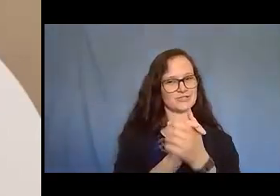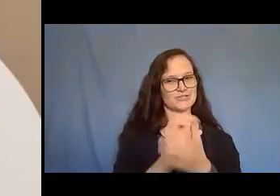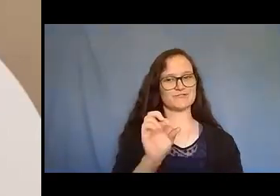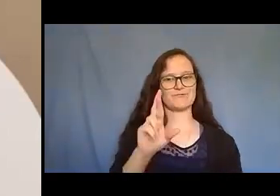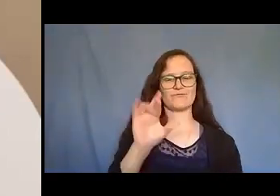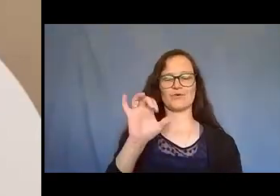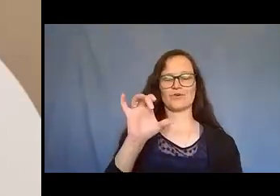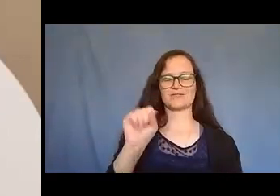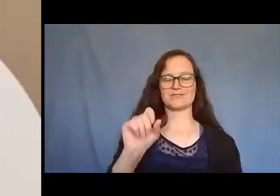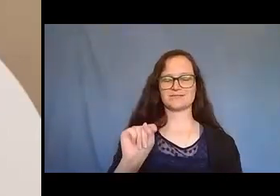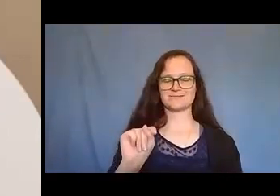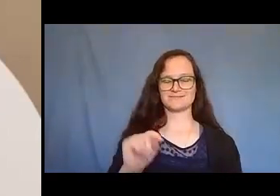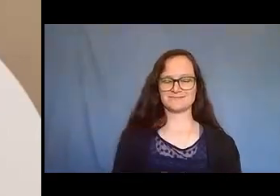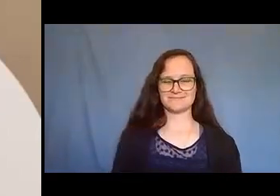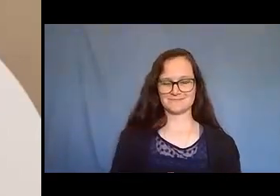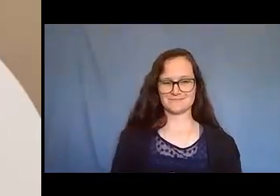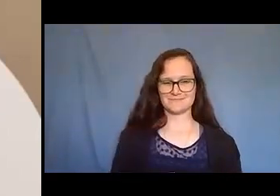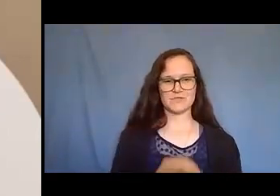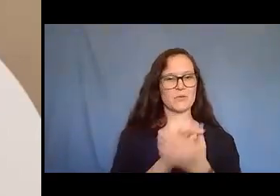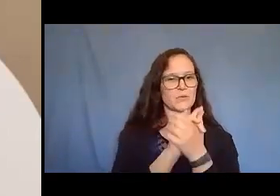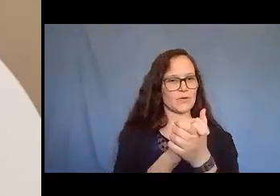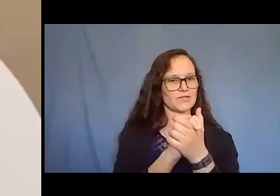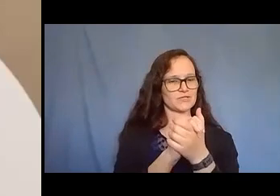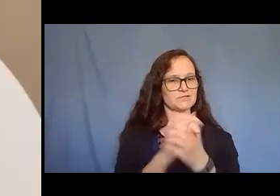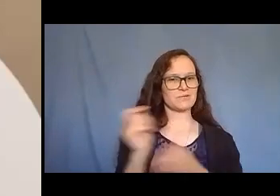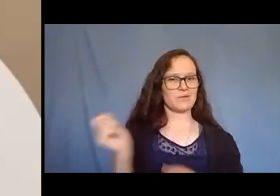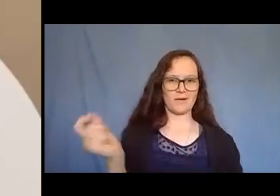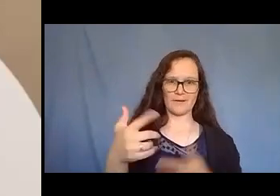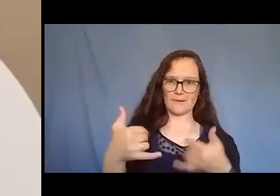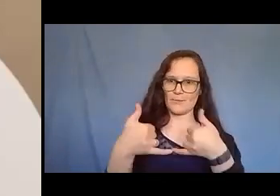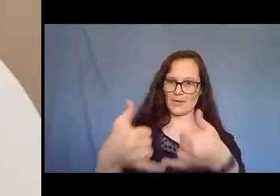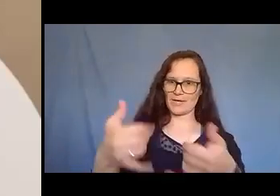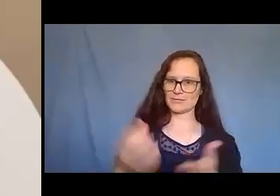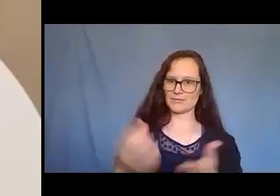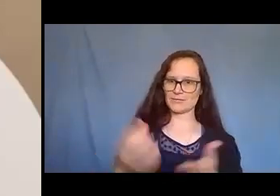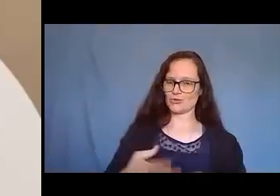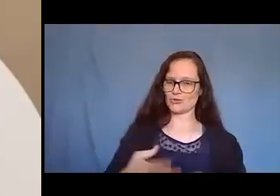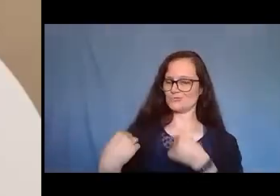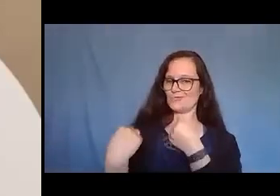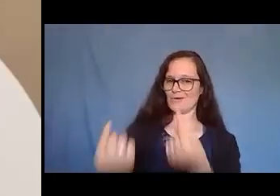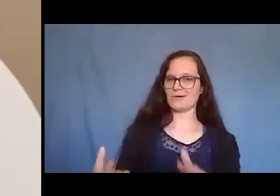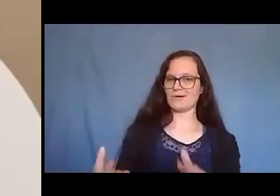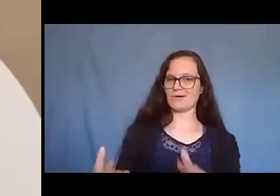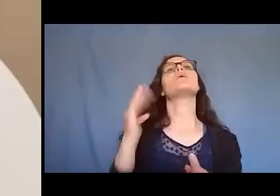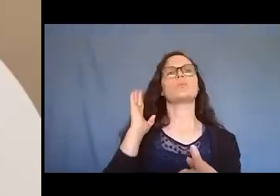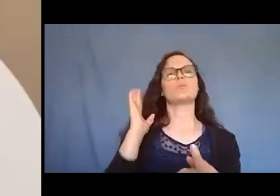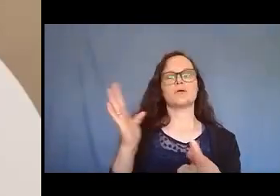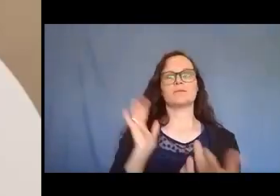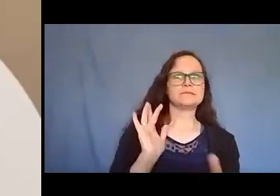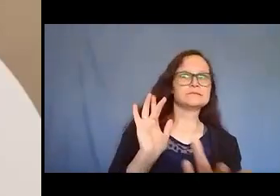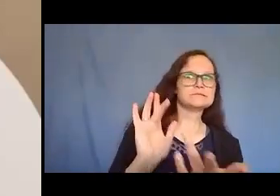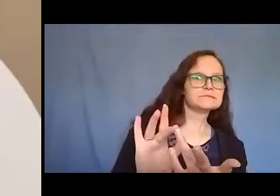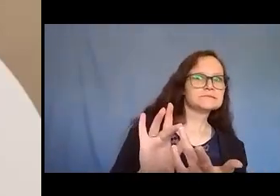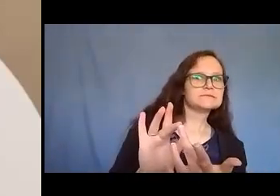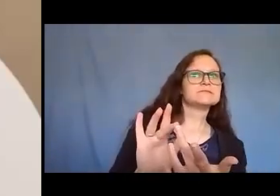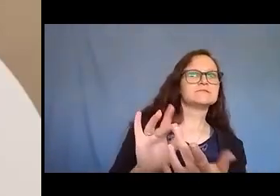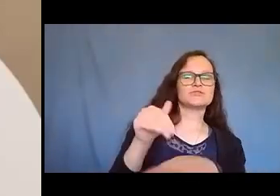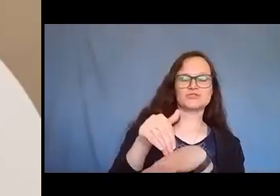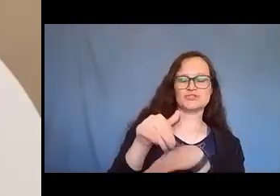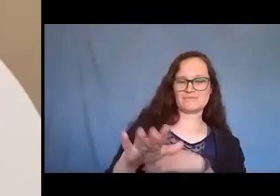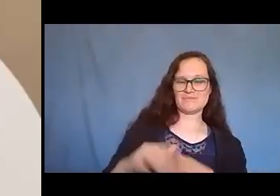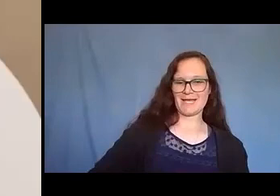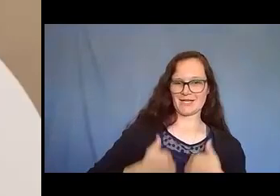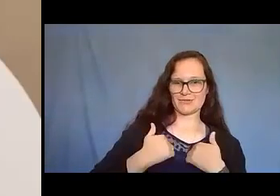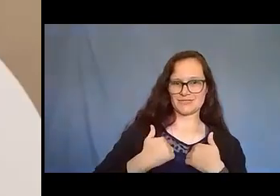all of our prize winners so far. I'll be reaching out to you for a shipping address to be able to send you